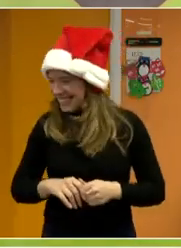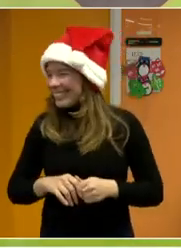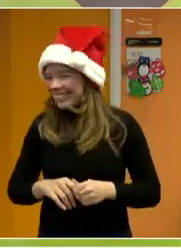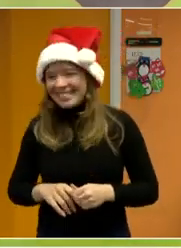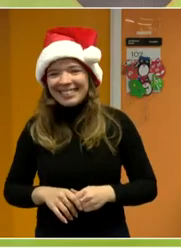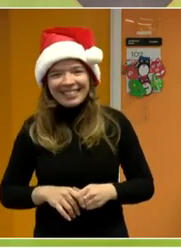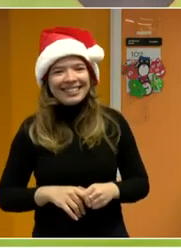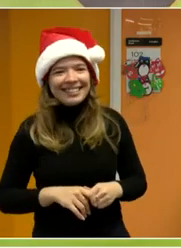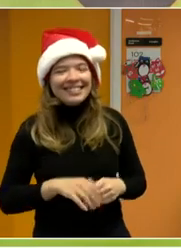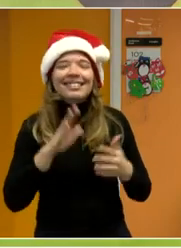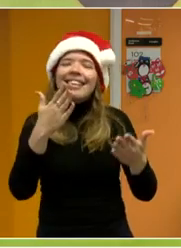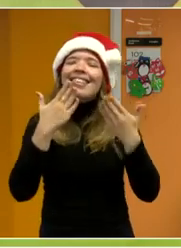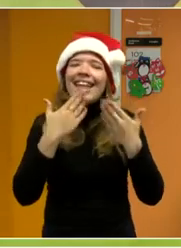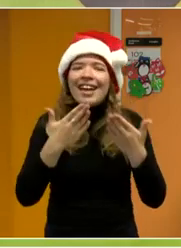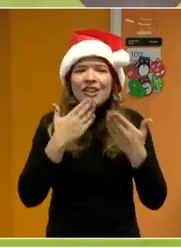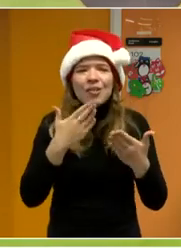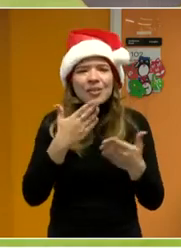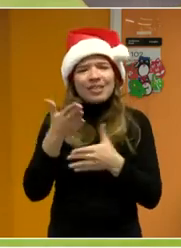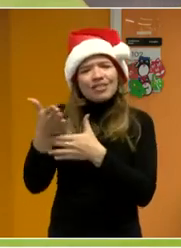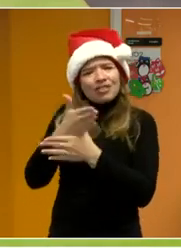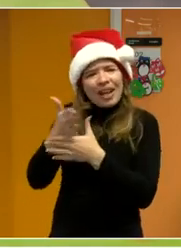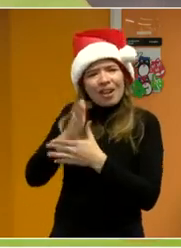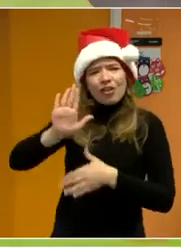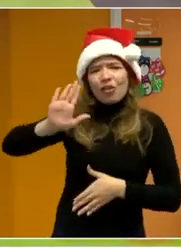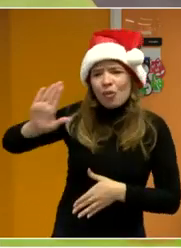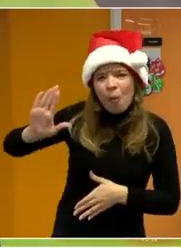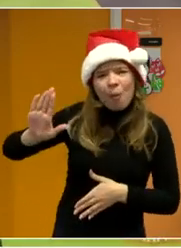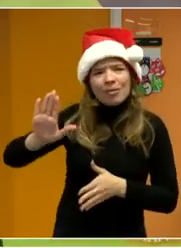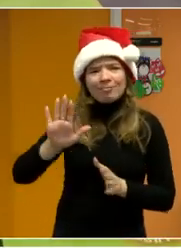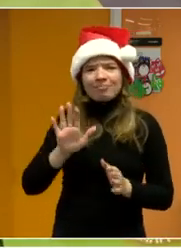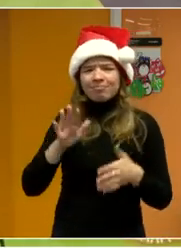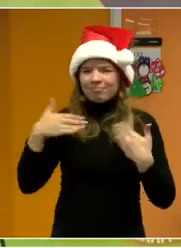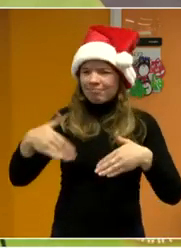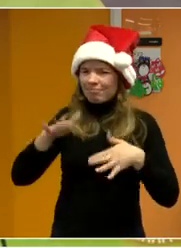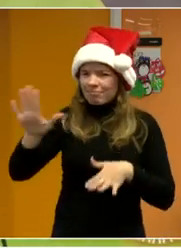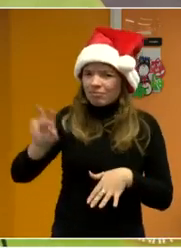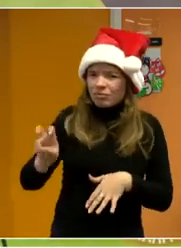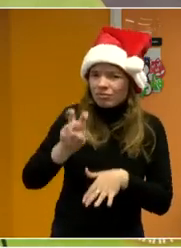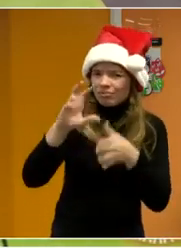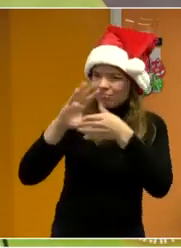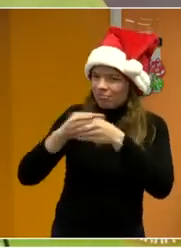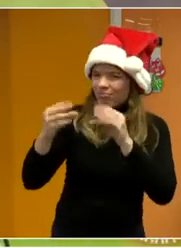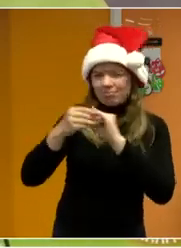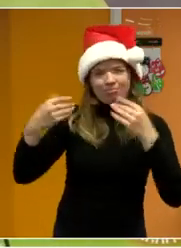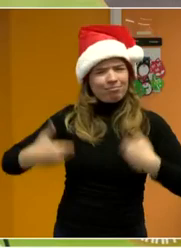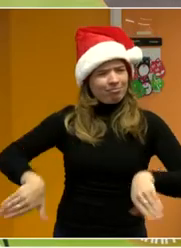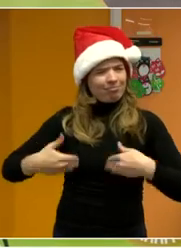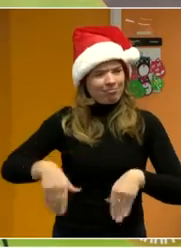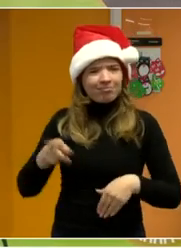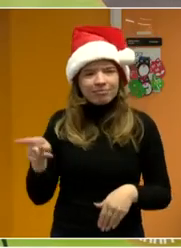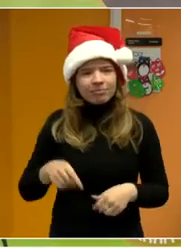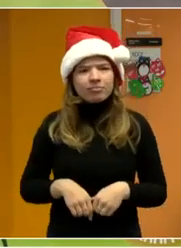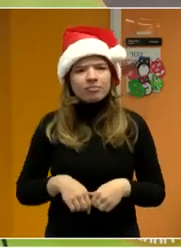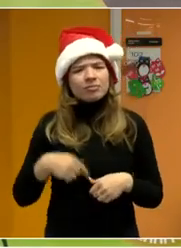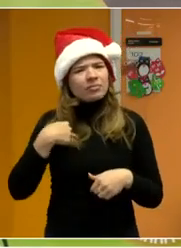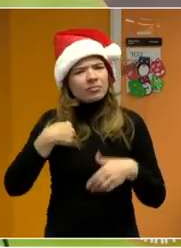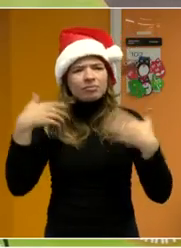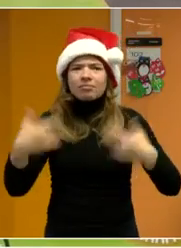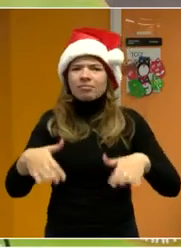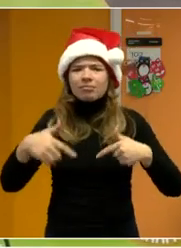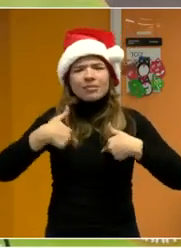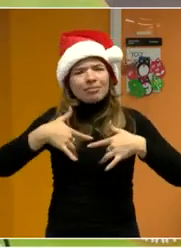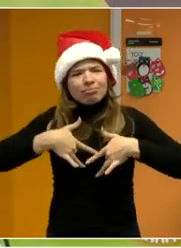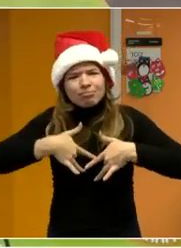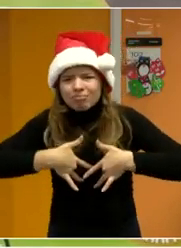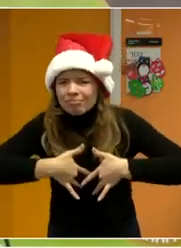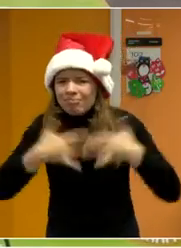And thank you for sharing with us what you are doing. And we are just really delighted to be